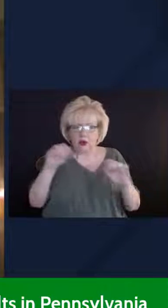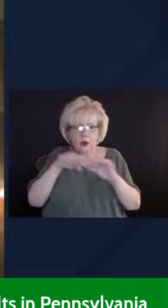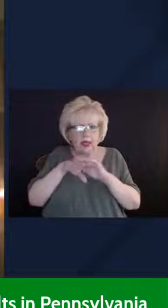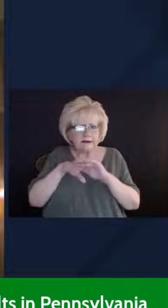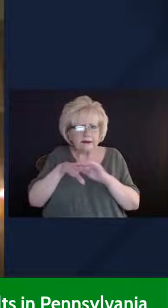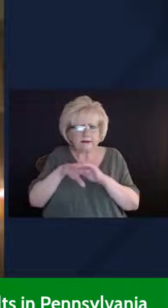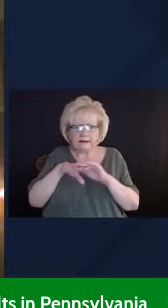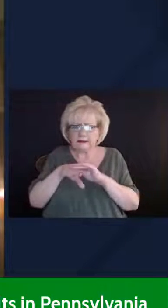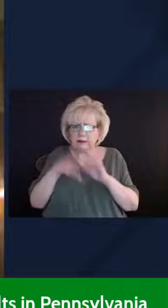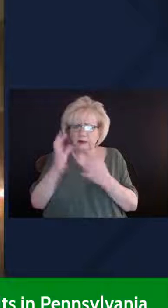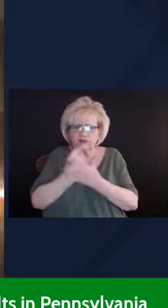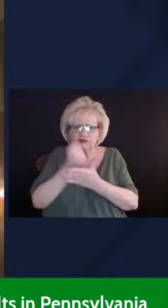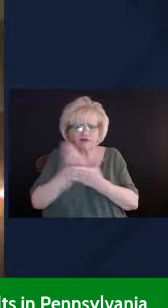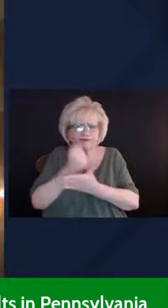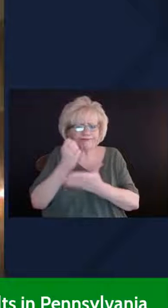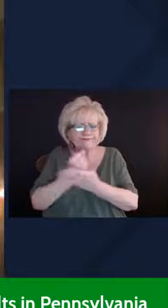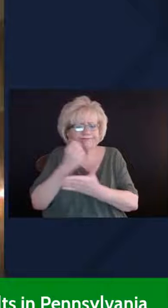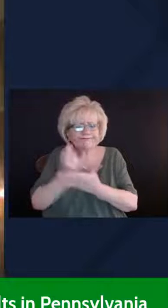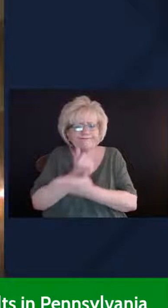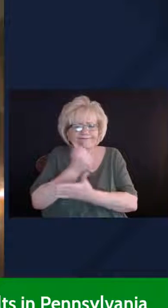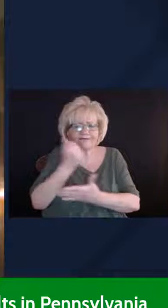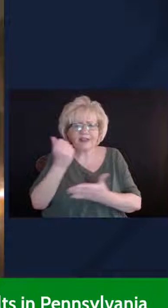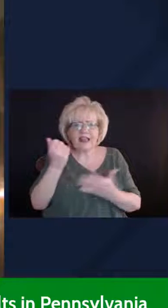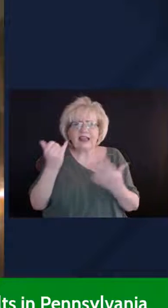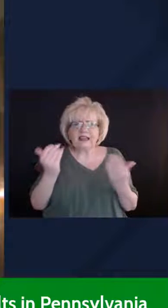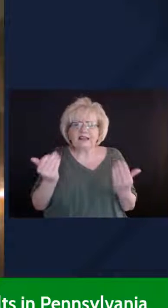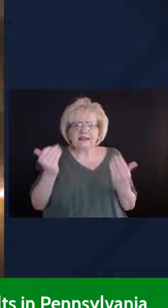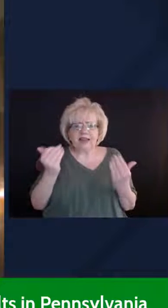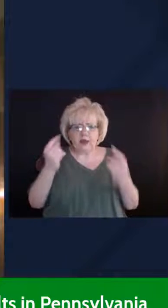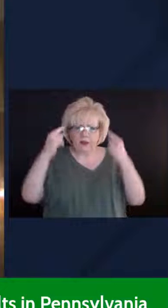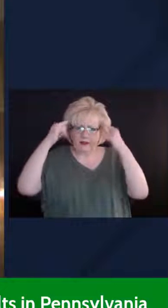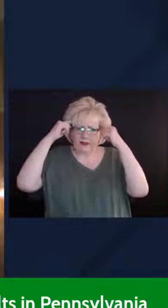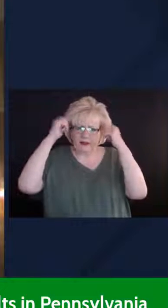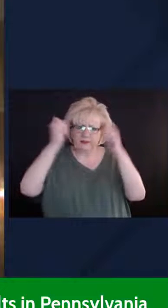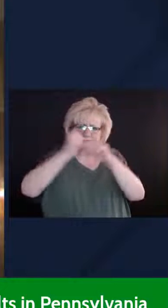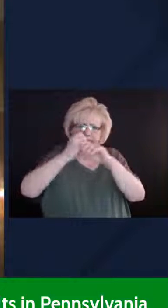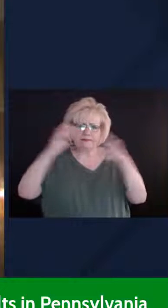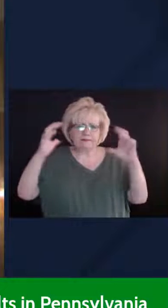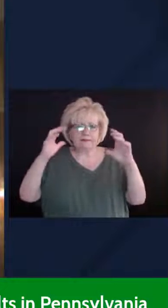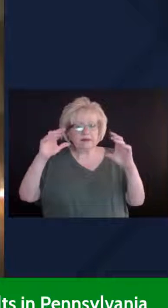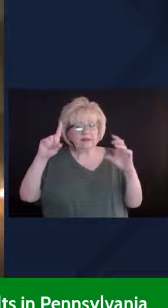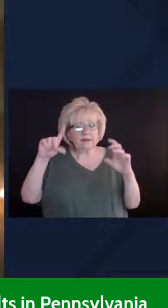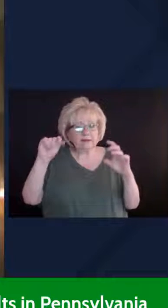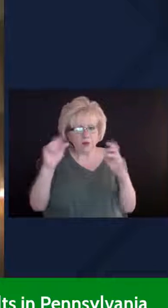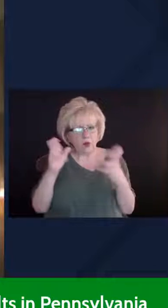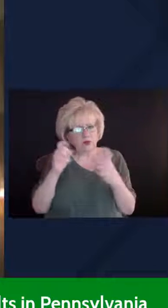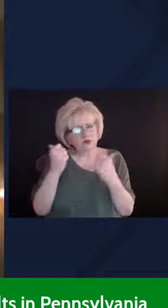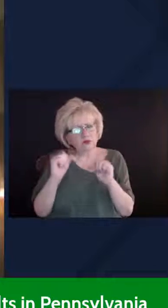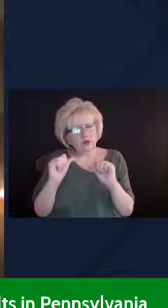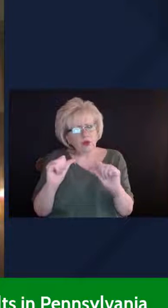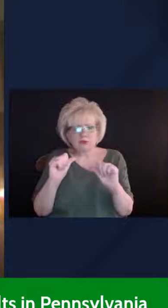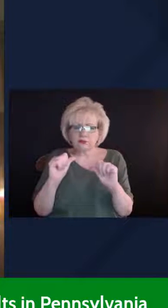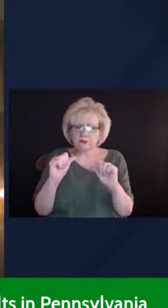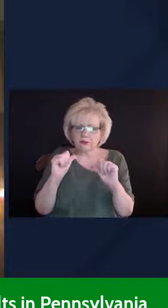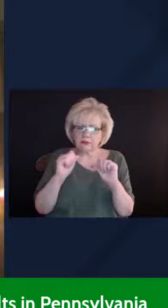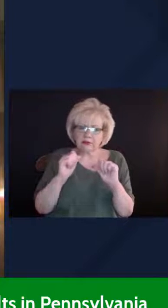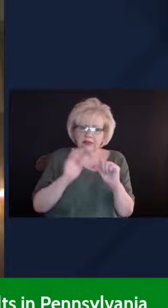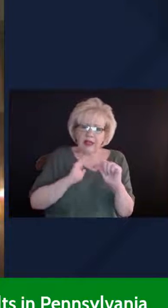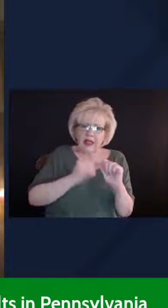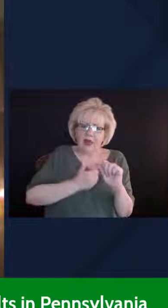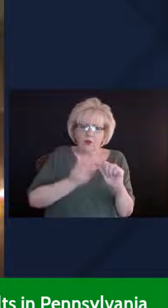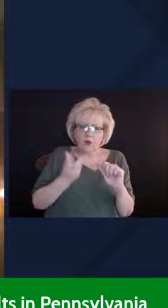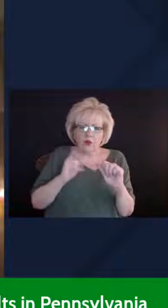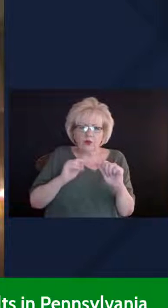things. And thinking about disability, we really do try to make sure that we are directing our own